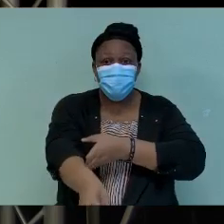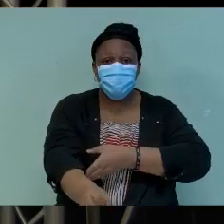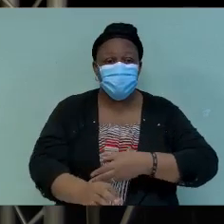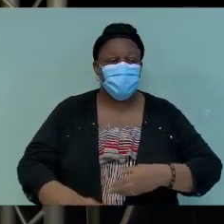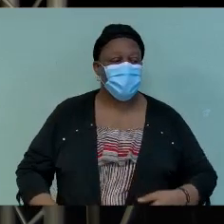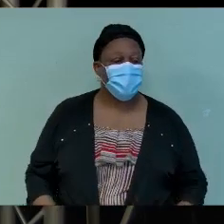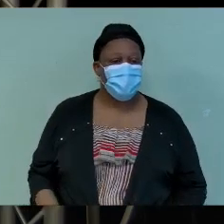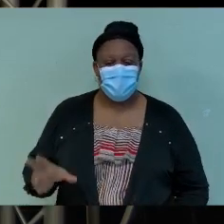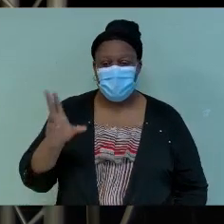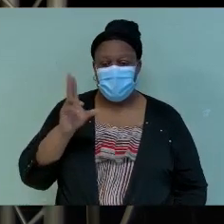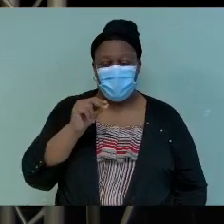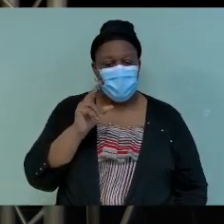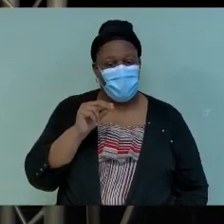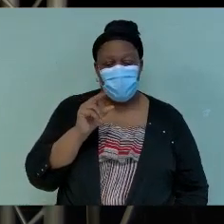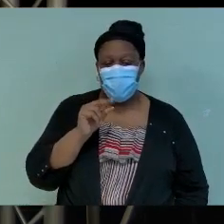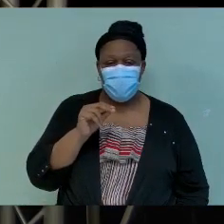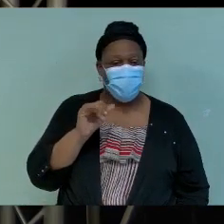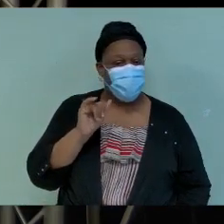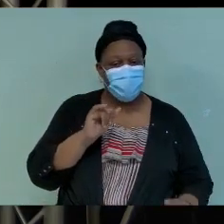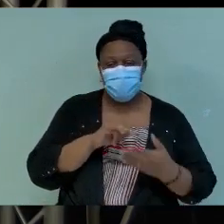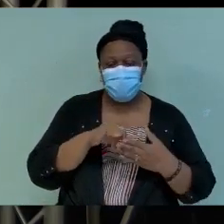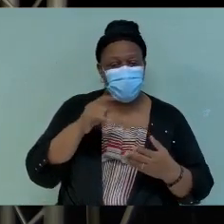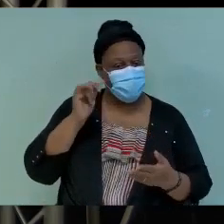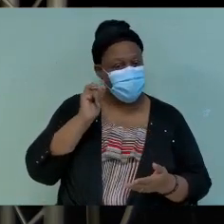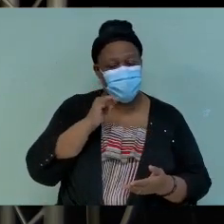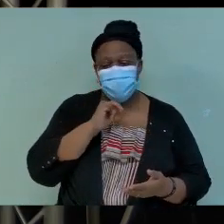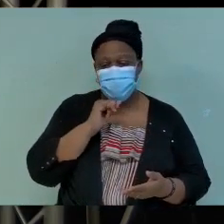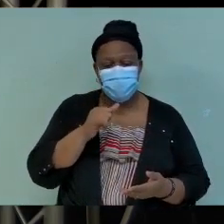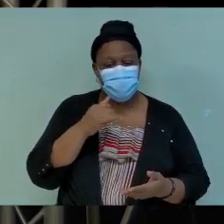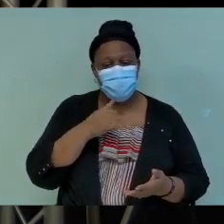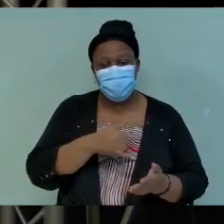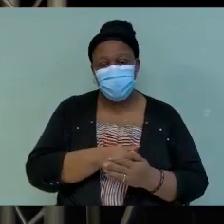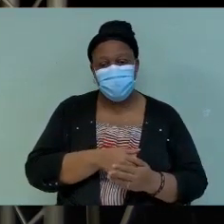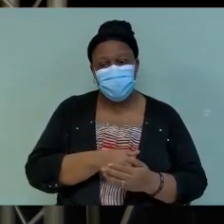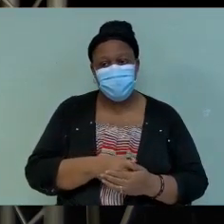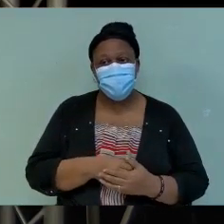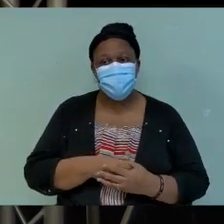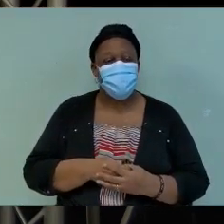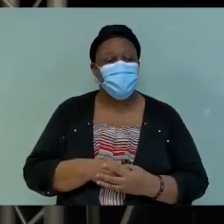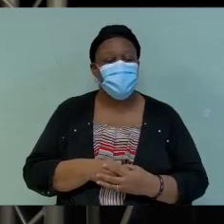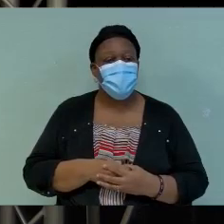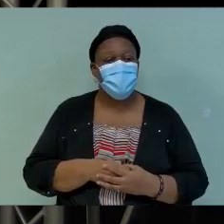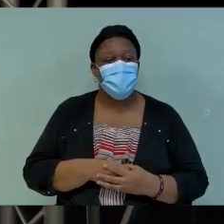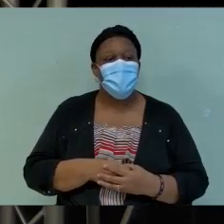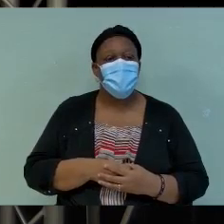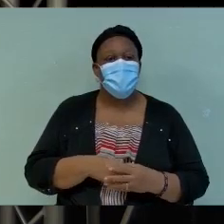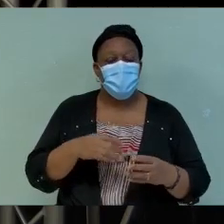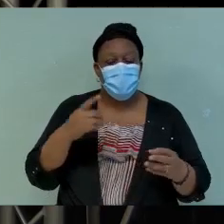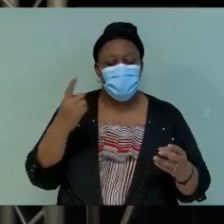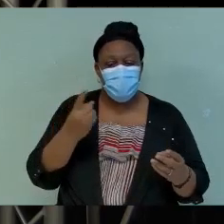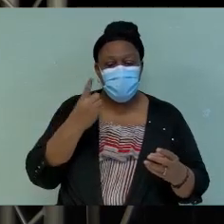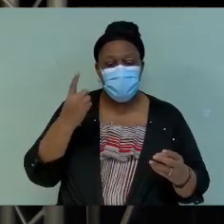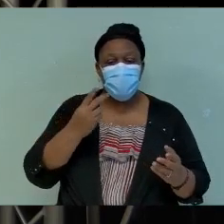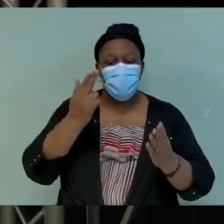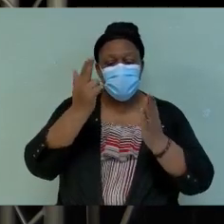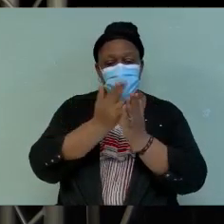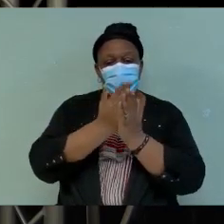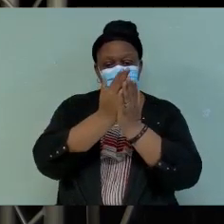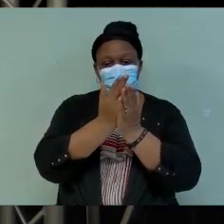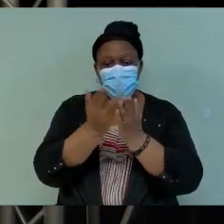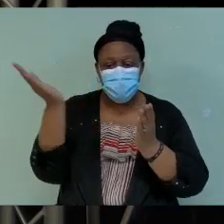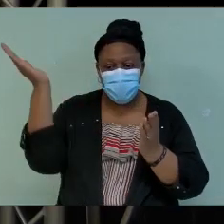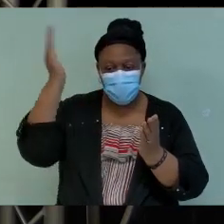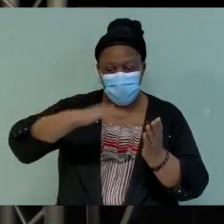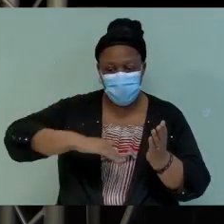persons seeking information as to what is happening. So let us keep on praying that we don't have